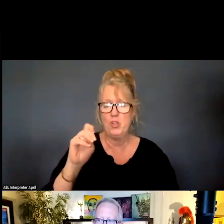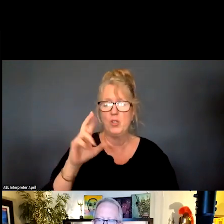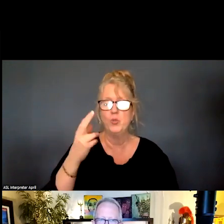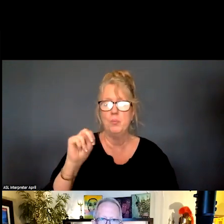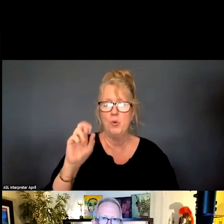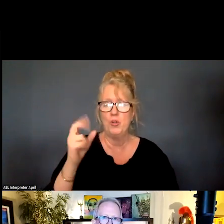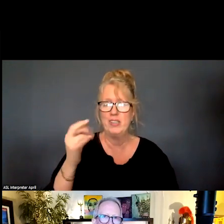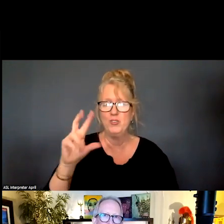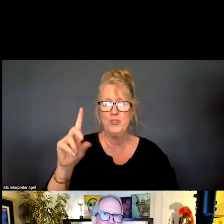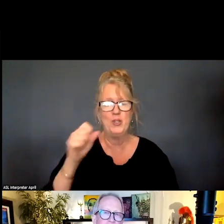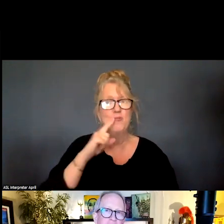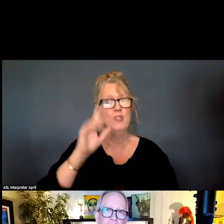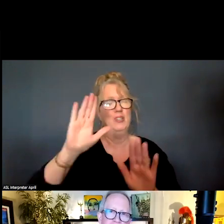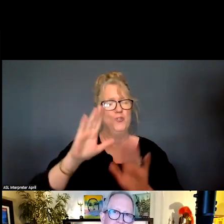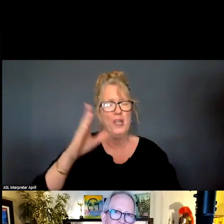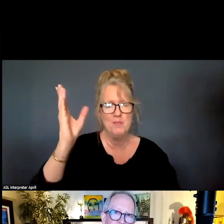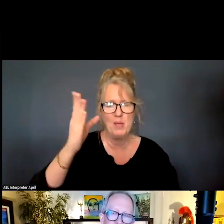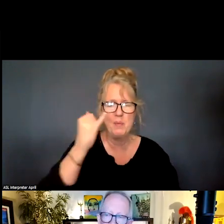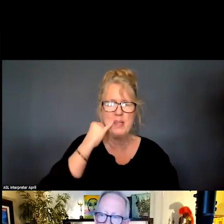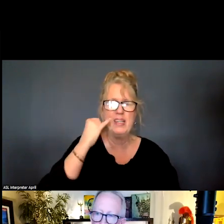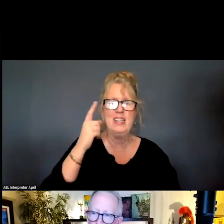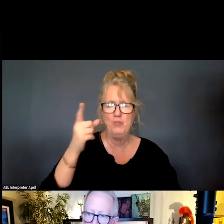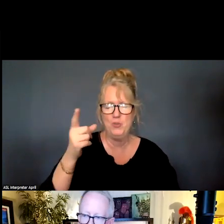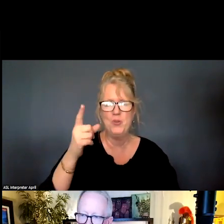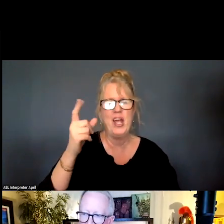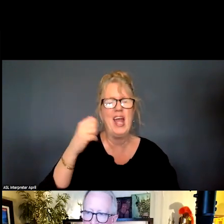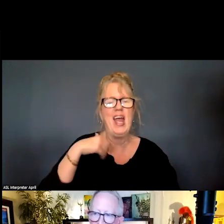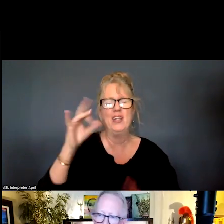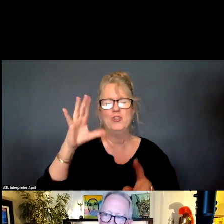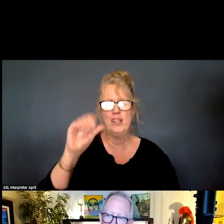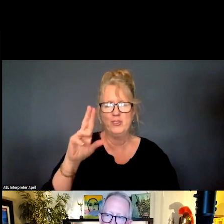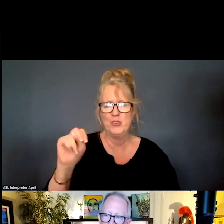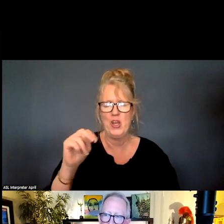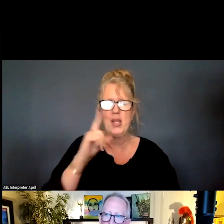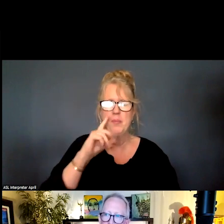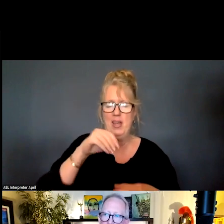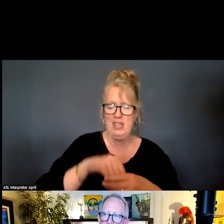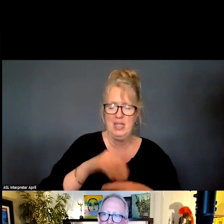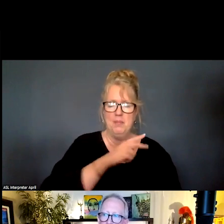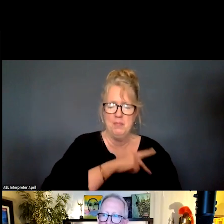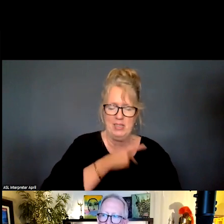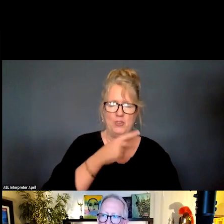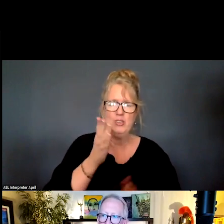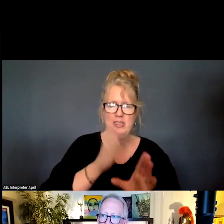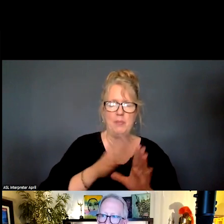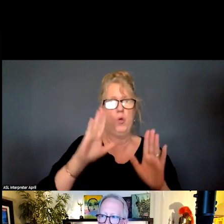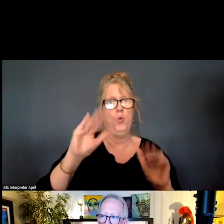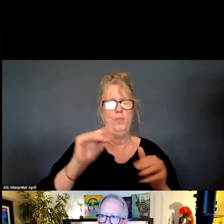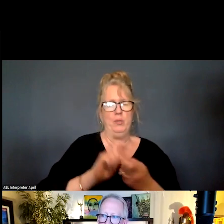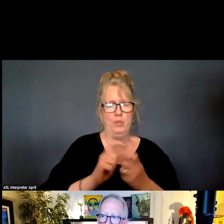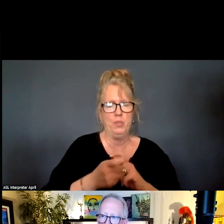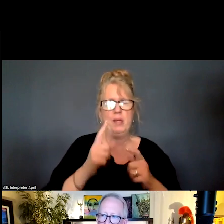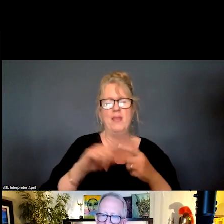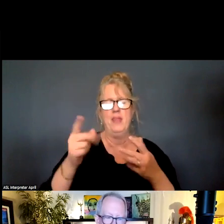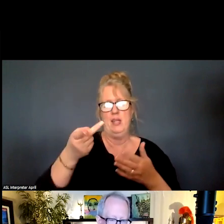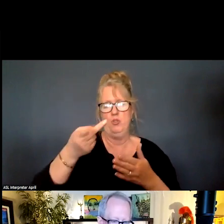a really great presentation if you were at Crisis Con around inpatient psychiatry and the hope for reform. And the following